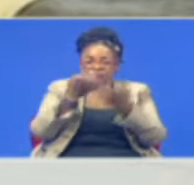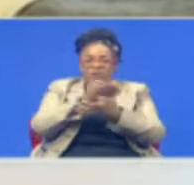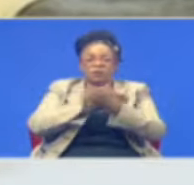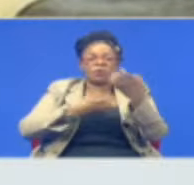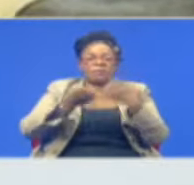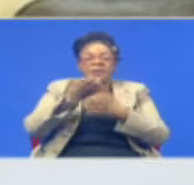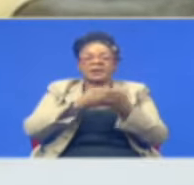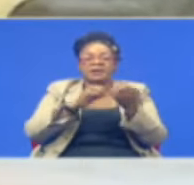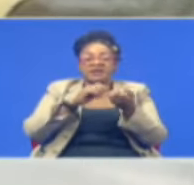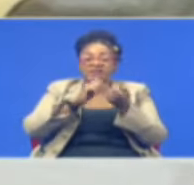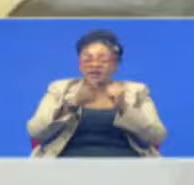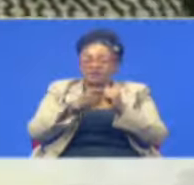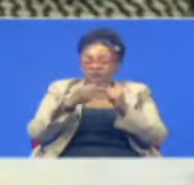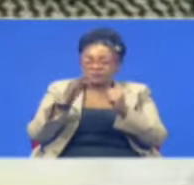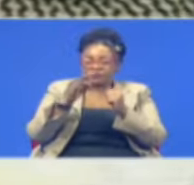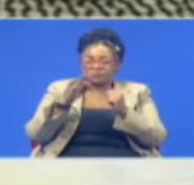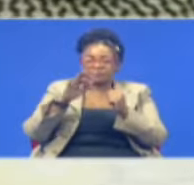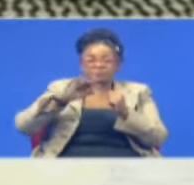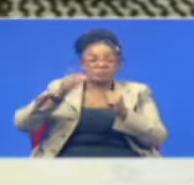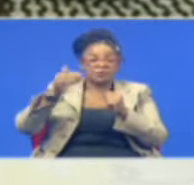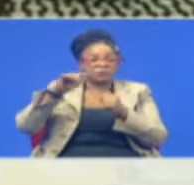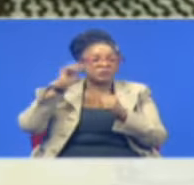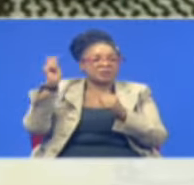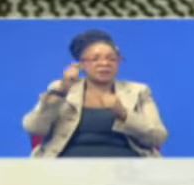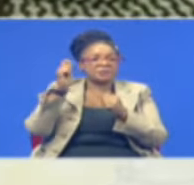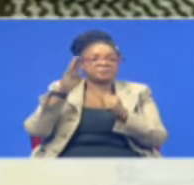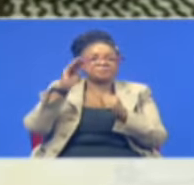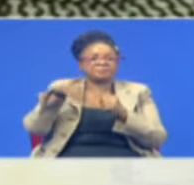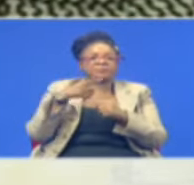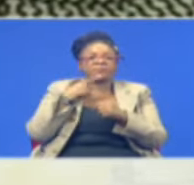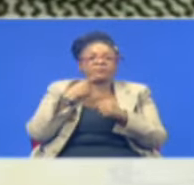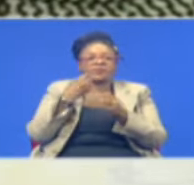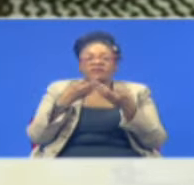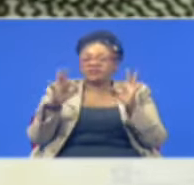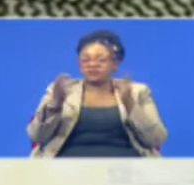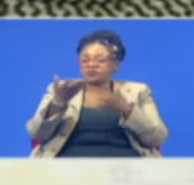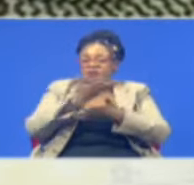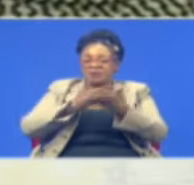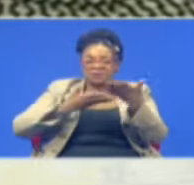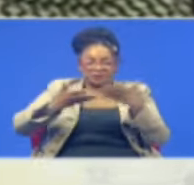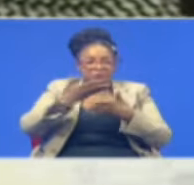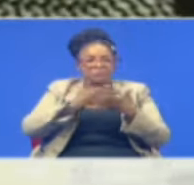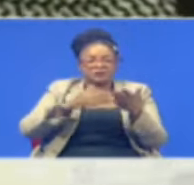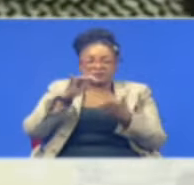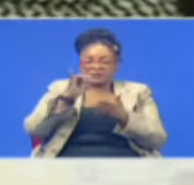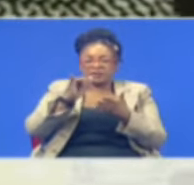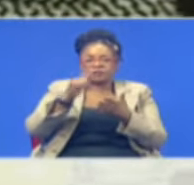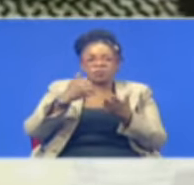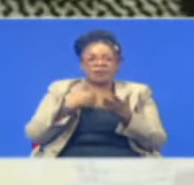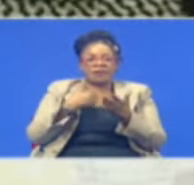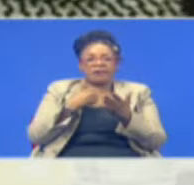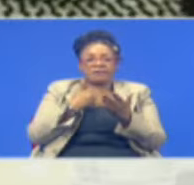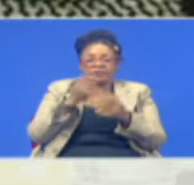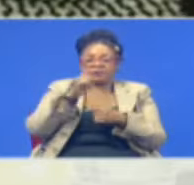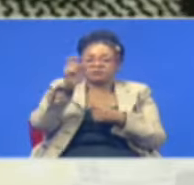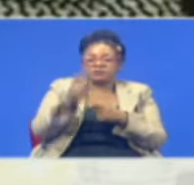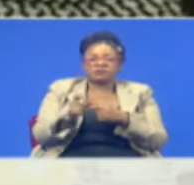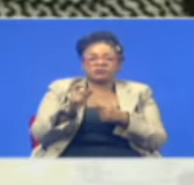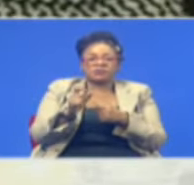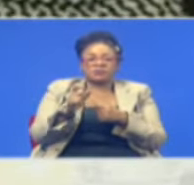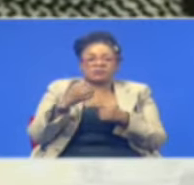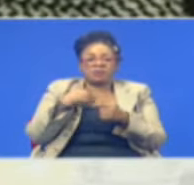people of the mountain. The MPs say this fresh engagement they seek will play into getting the region a voice in